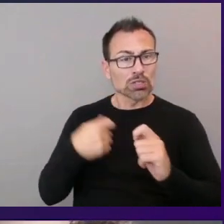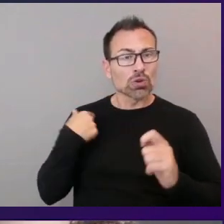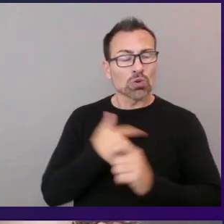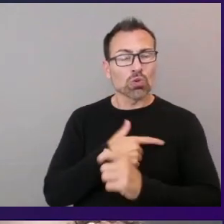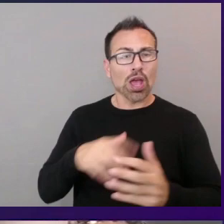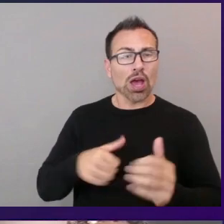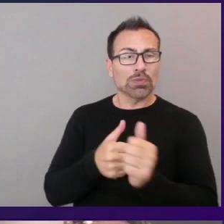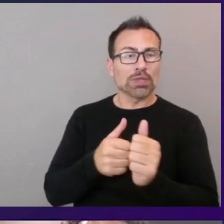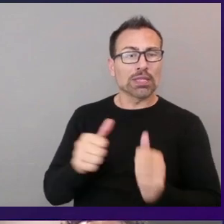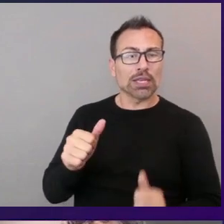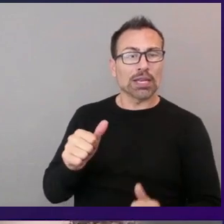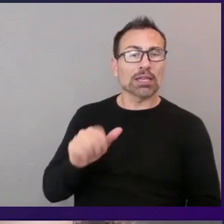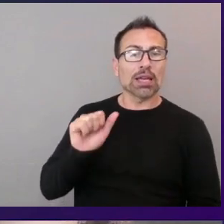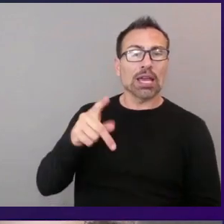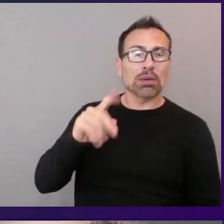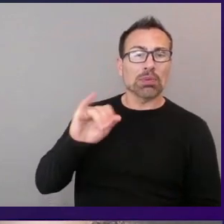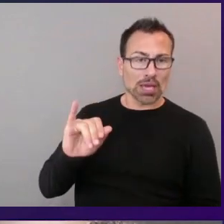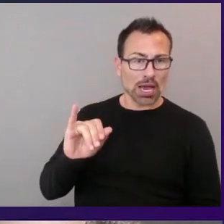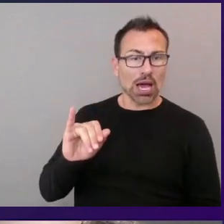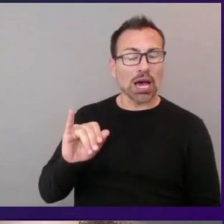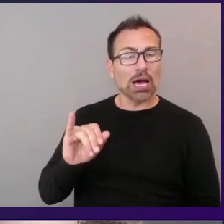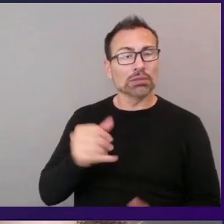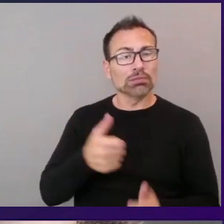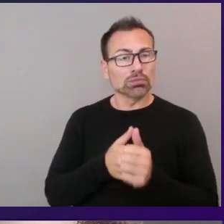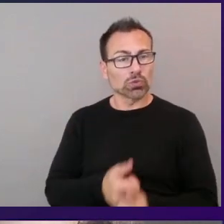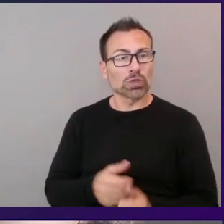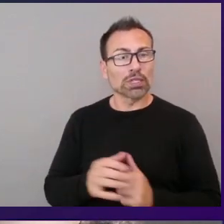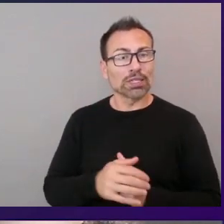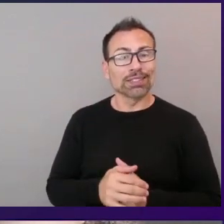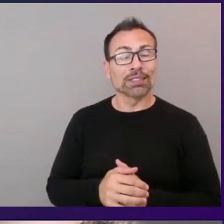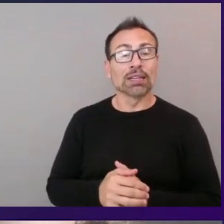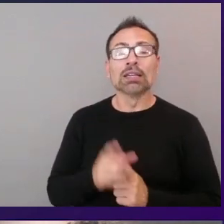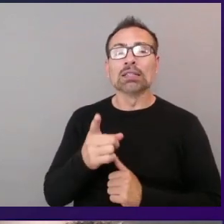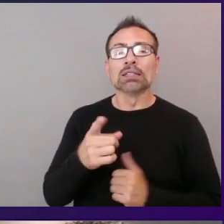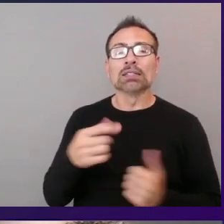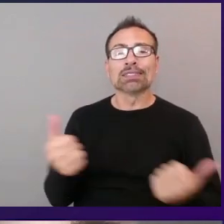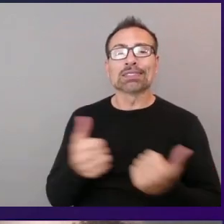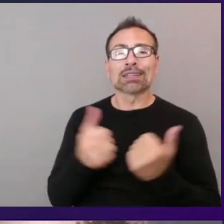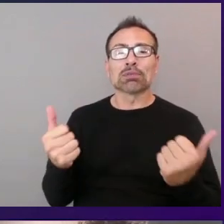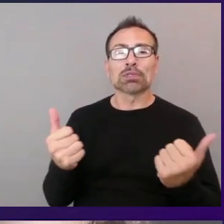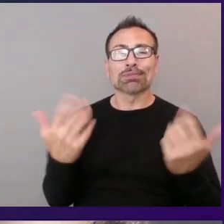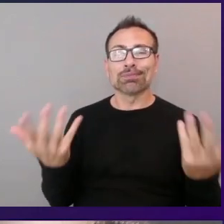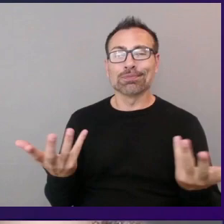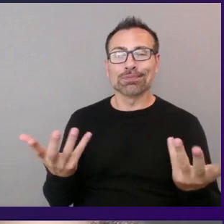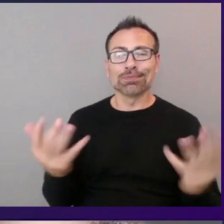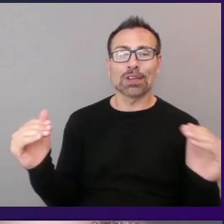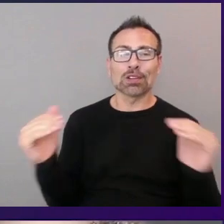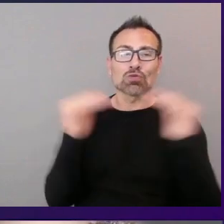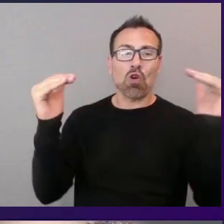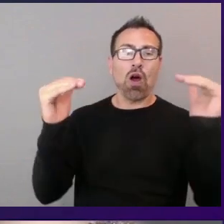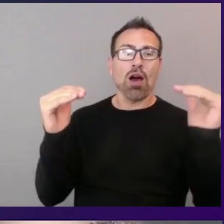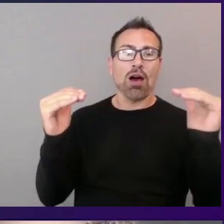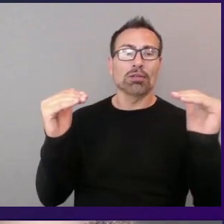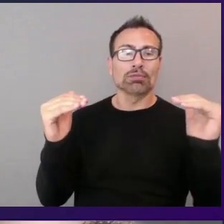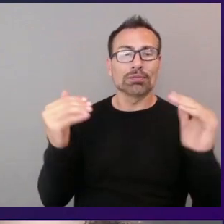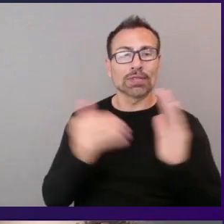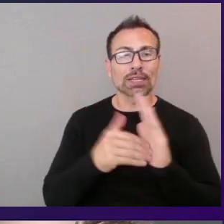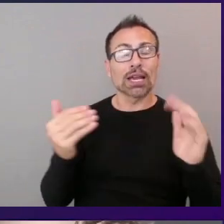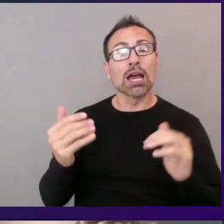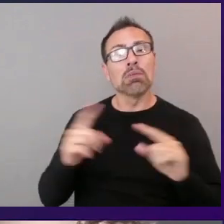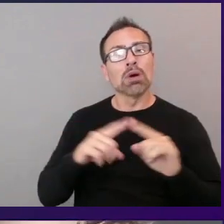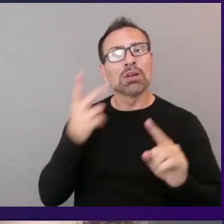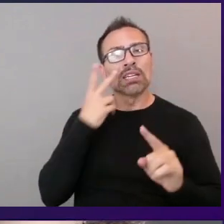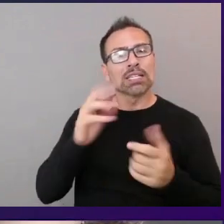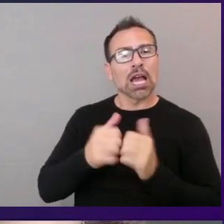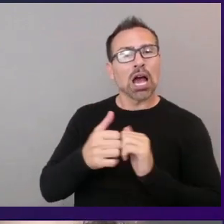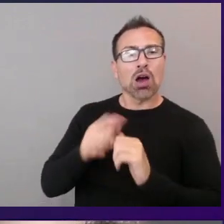the business logic works. It's a draw once again, but we just see how in real time we can create an